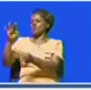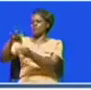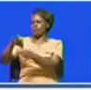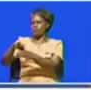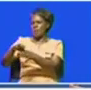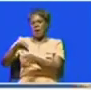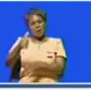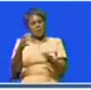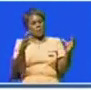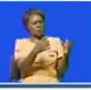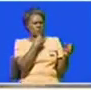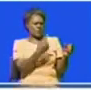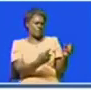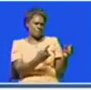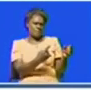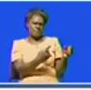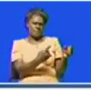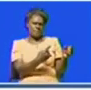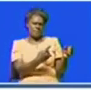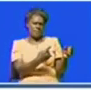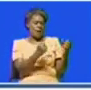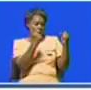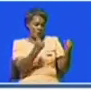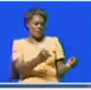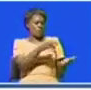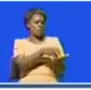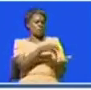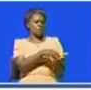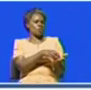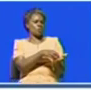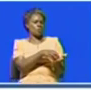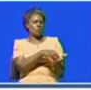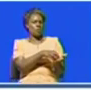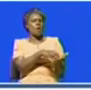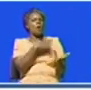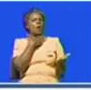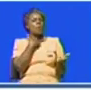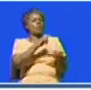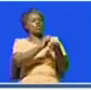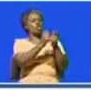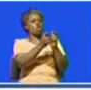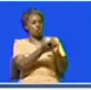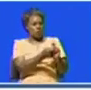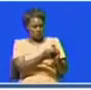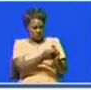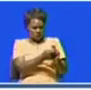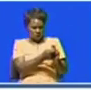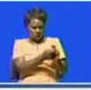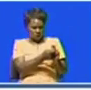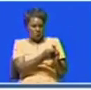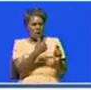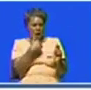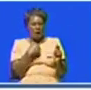that. And then the other side, there's also an equally hardline position saying, you know, we want these reforms. So there is a